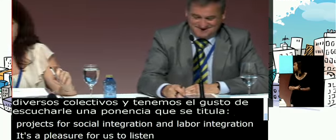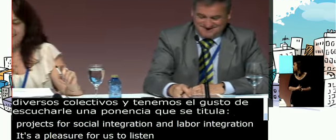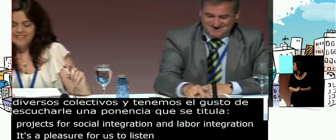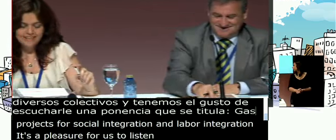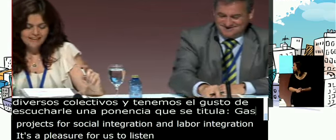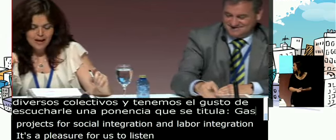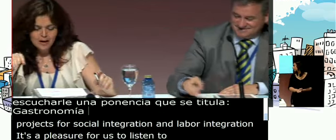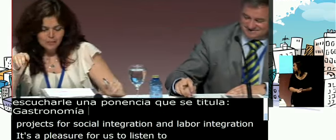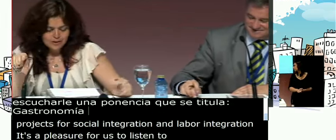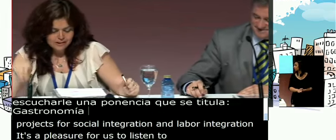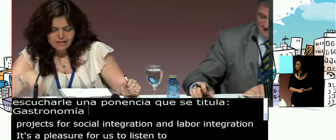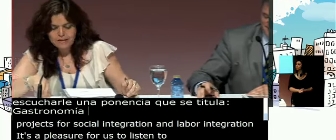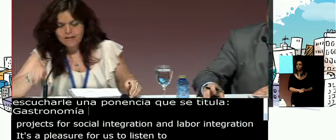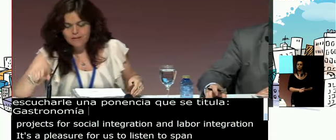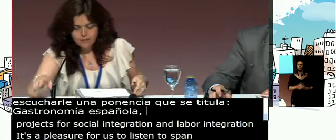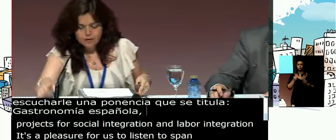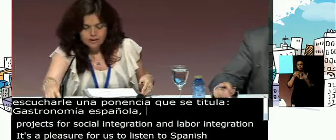for all. Thank you.